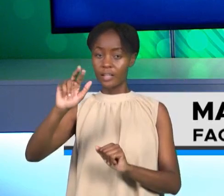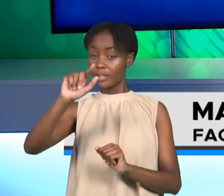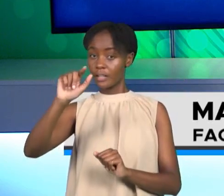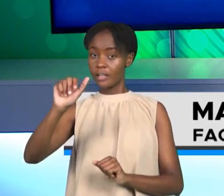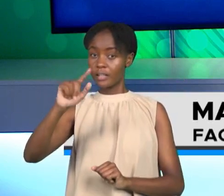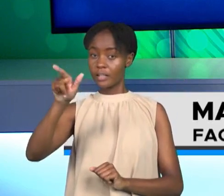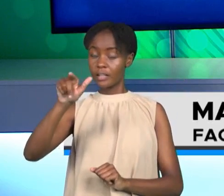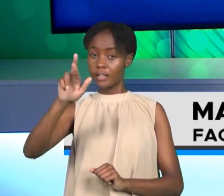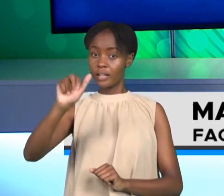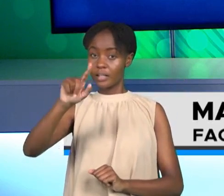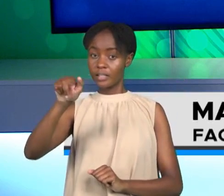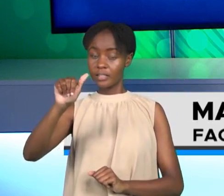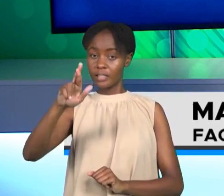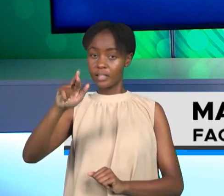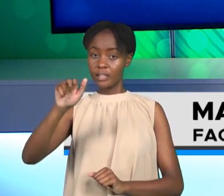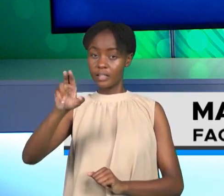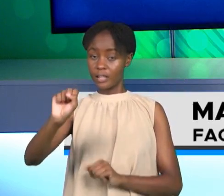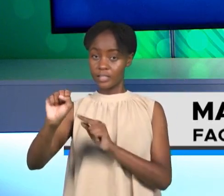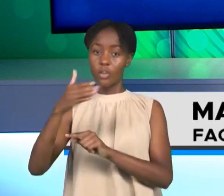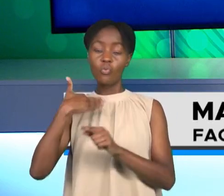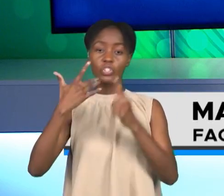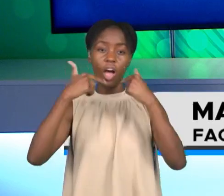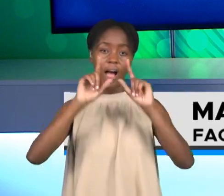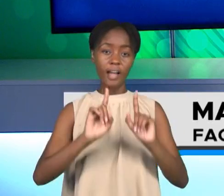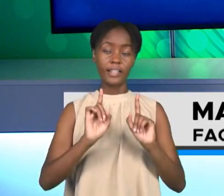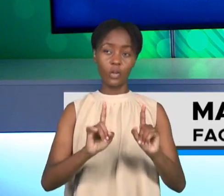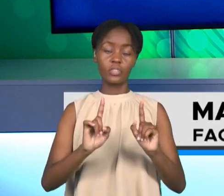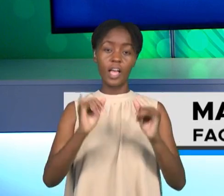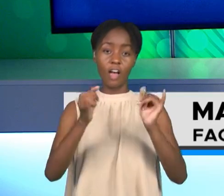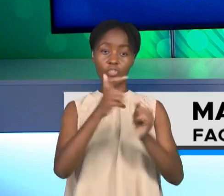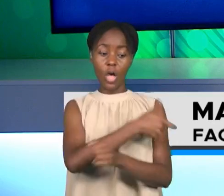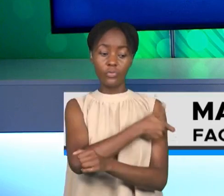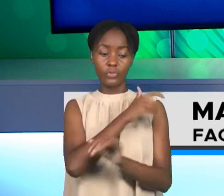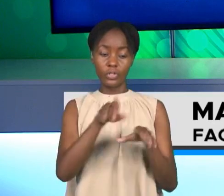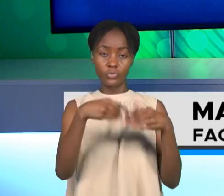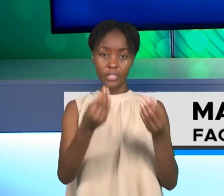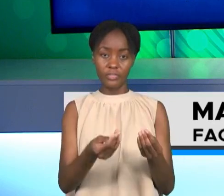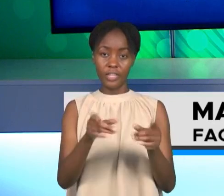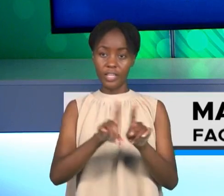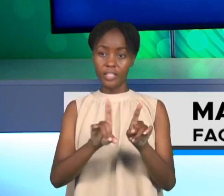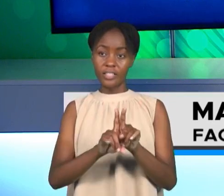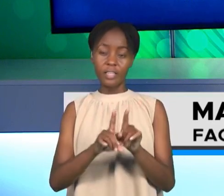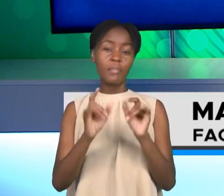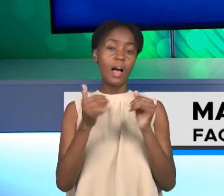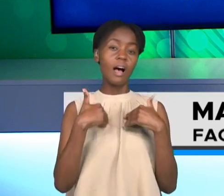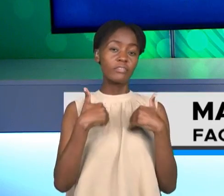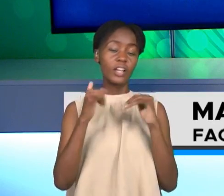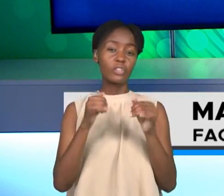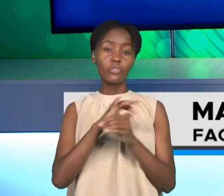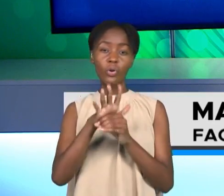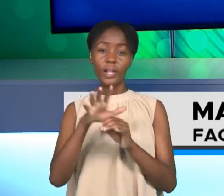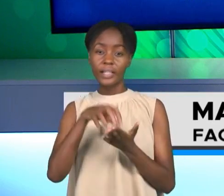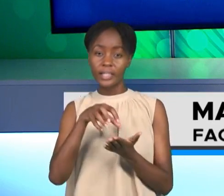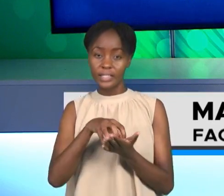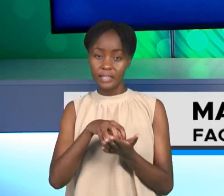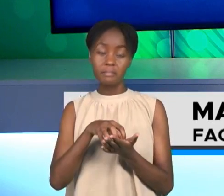introduced new lockdown measures to contain a jump in confirmed cases and deaths from COVID-19. The restrictions include